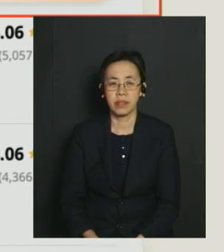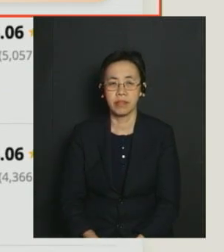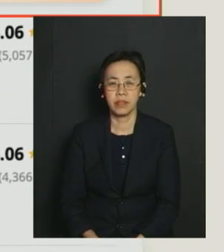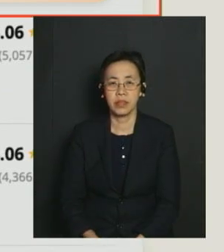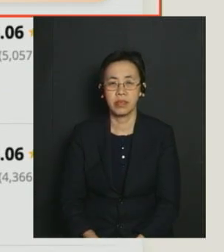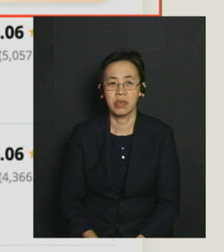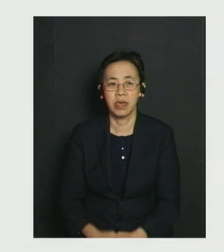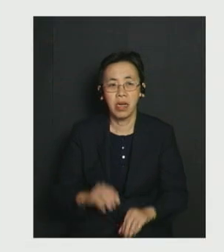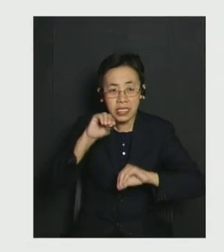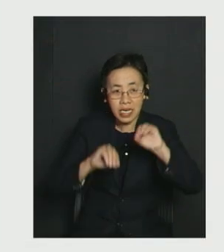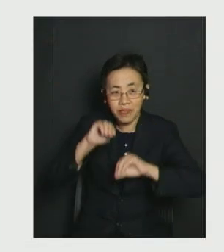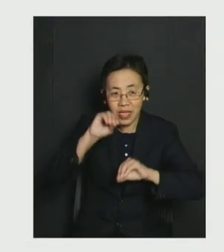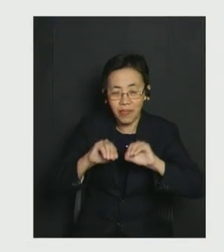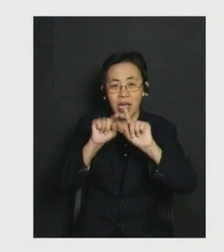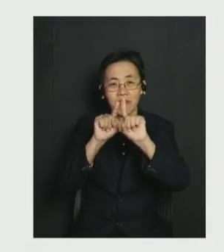to bad. You know.